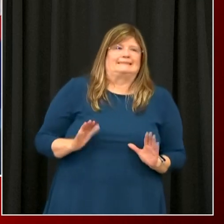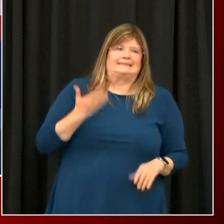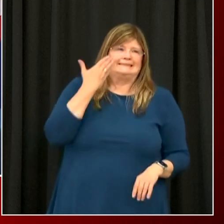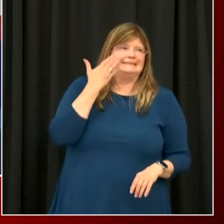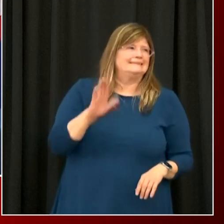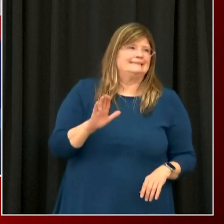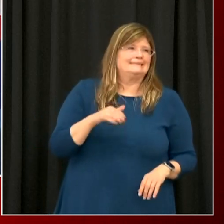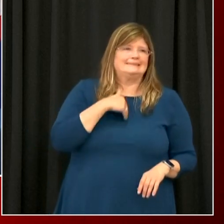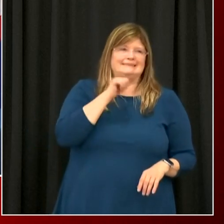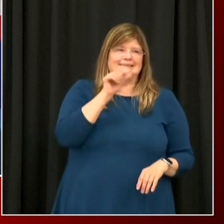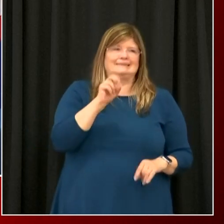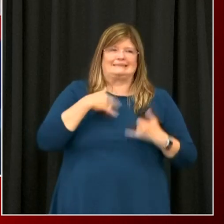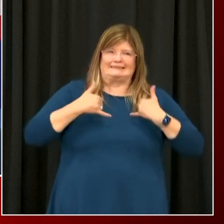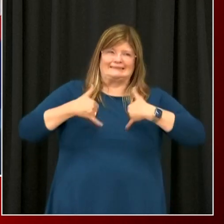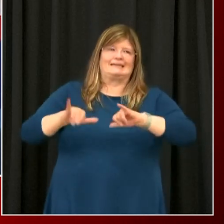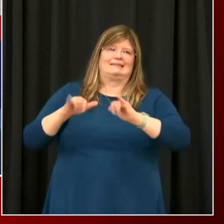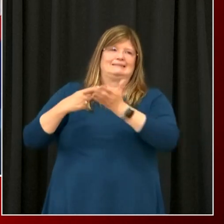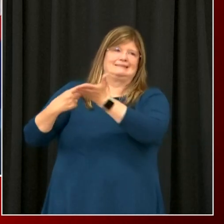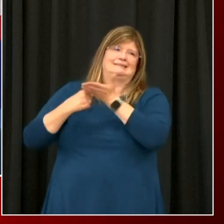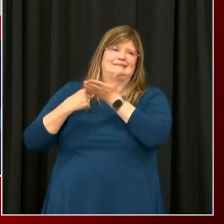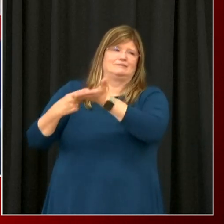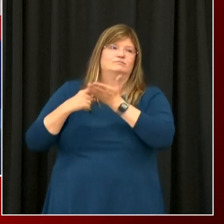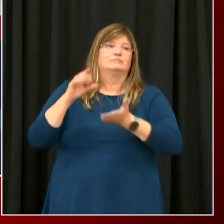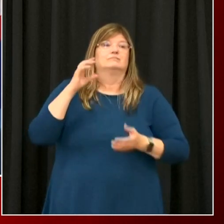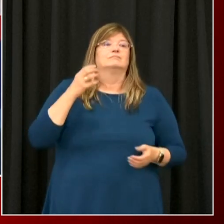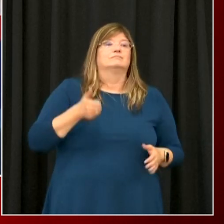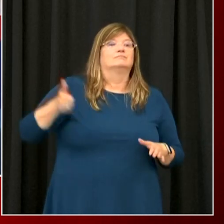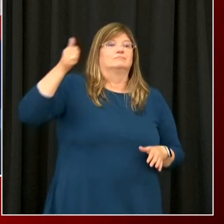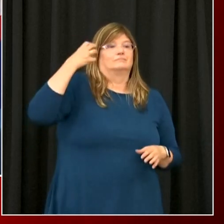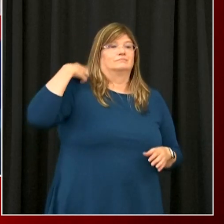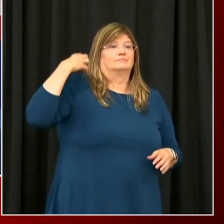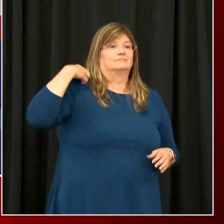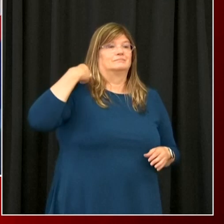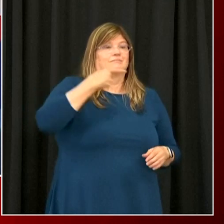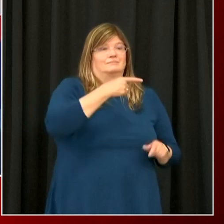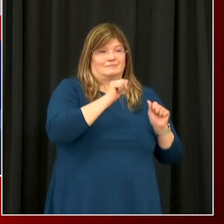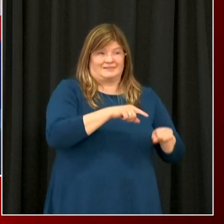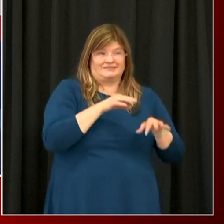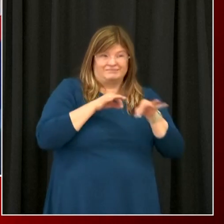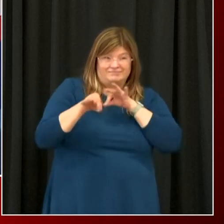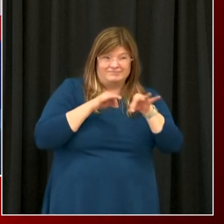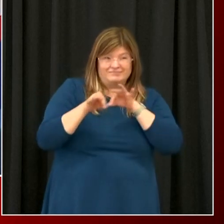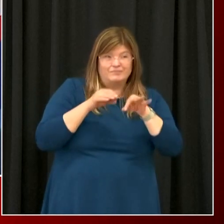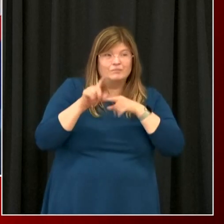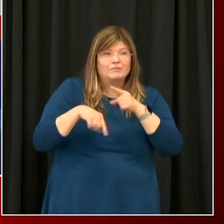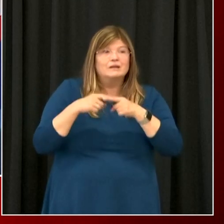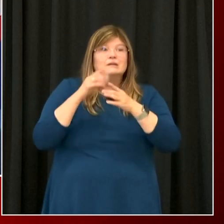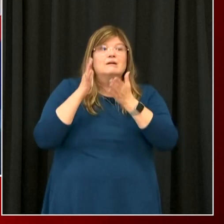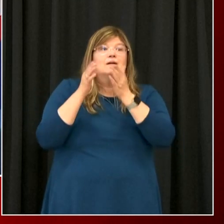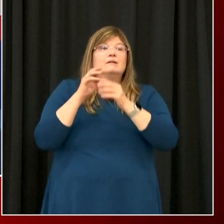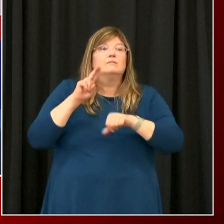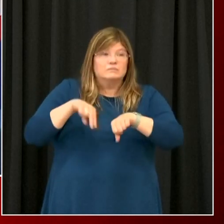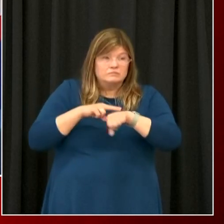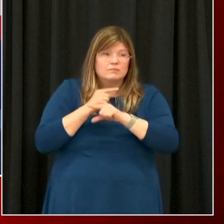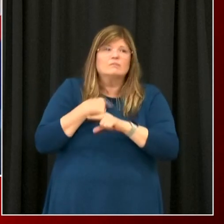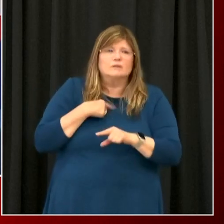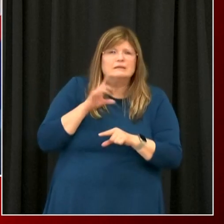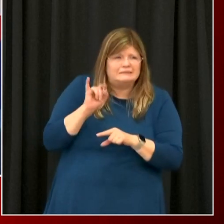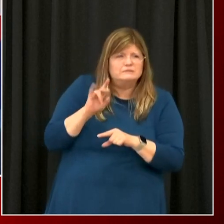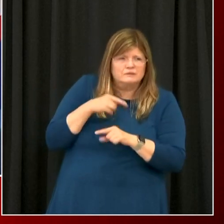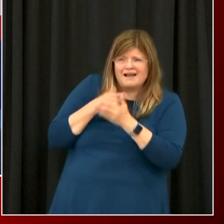and the chief can say a little bit more, recognizing that when we call up the Guard, and we did, and we called up DC National Guard, that